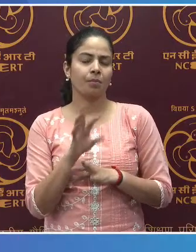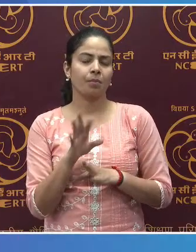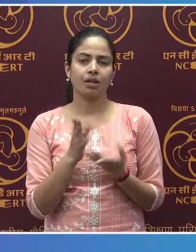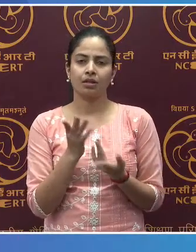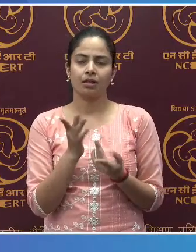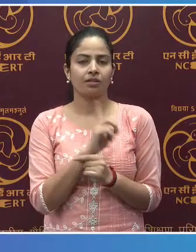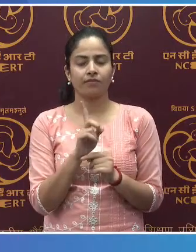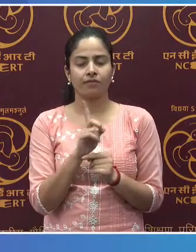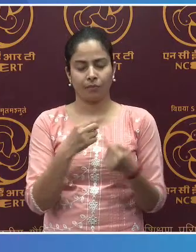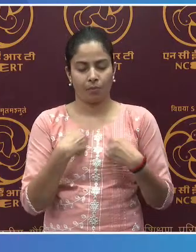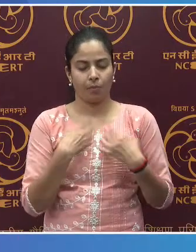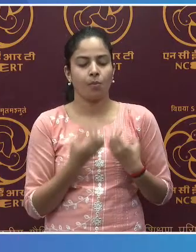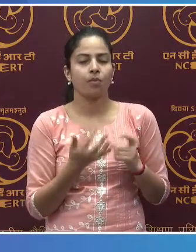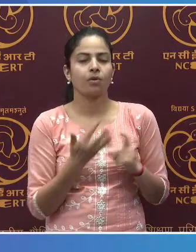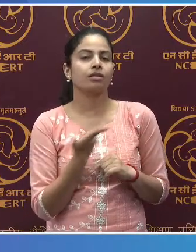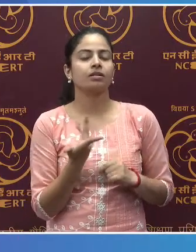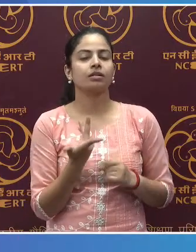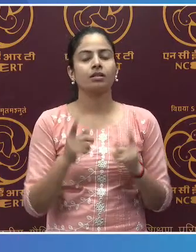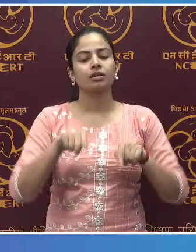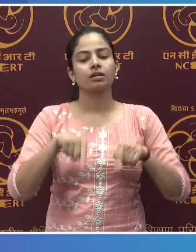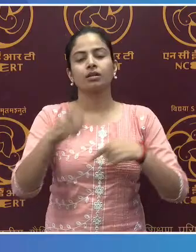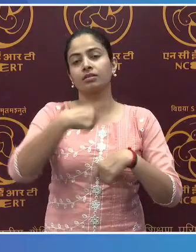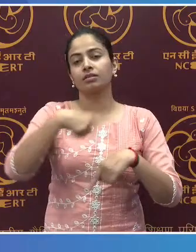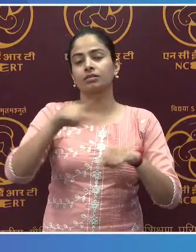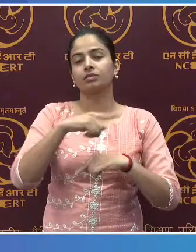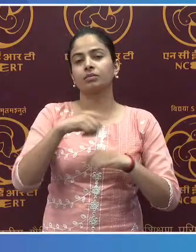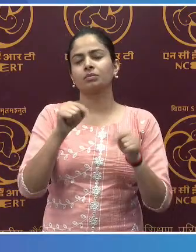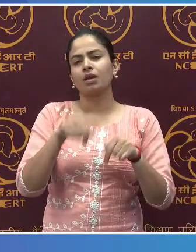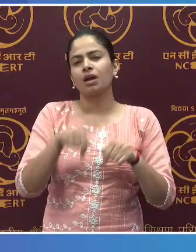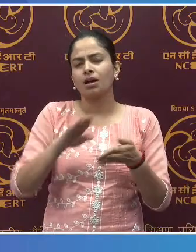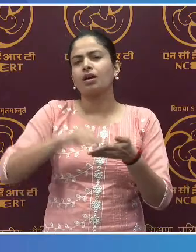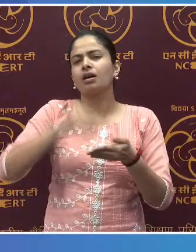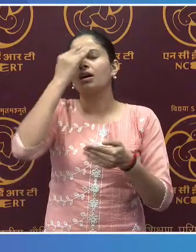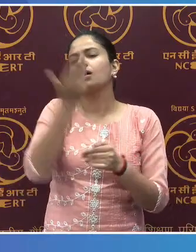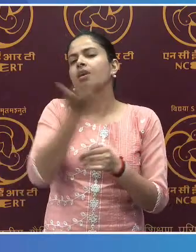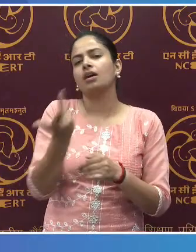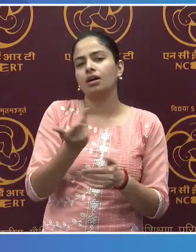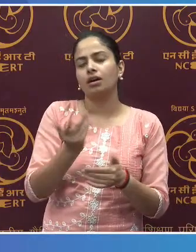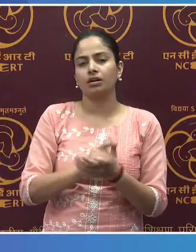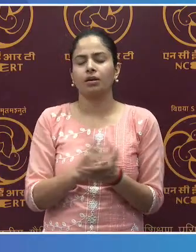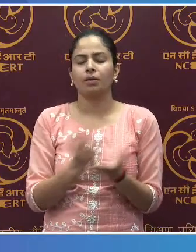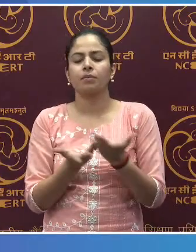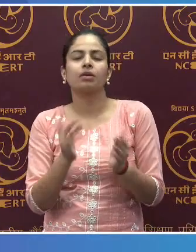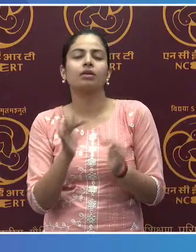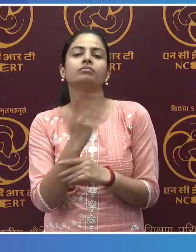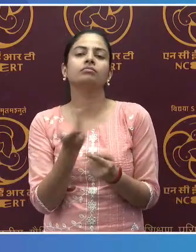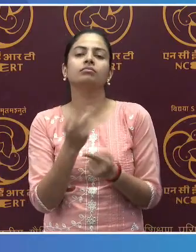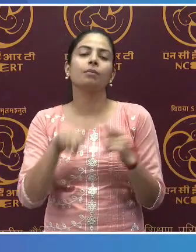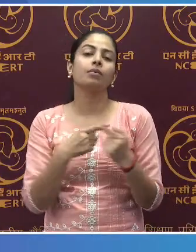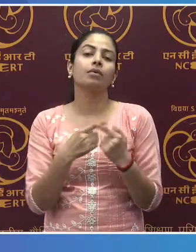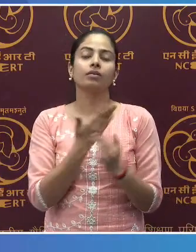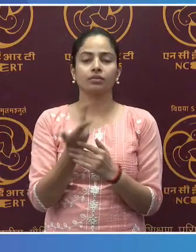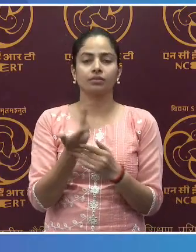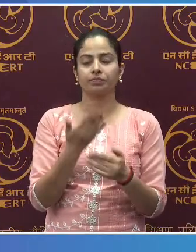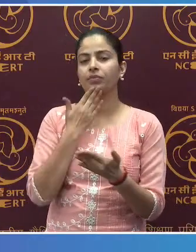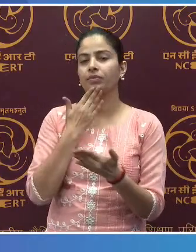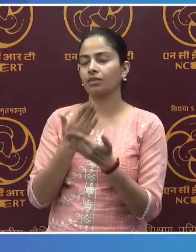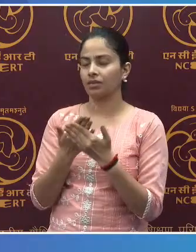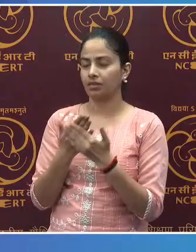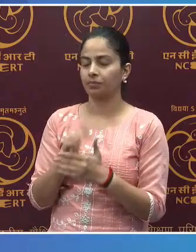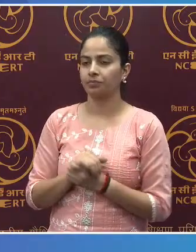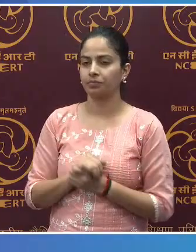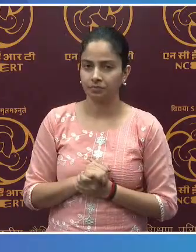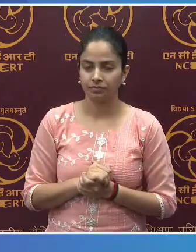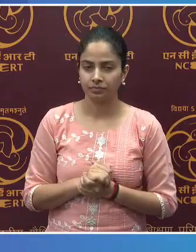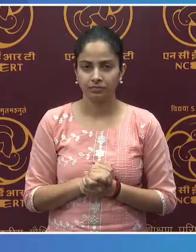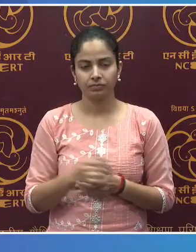because I want you to tell everybody out there what exactly we are going to talk about today in this topic. Okay, thank you, Harpreet,